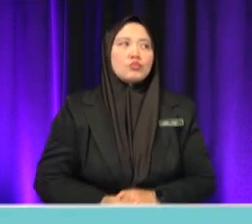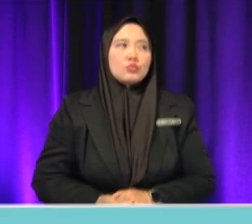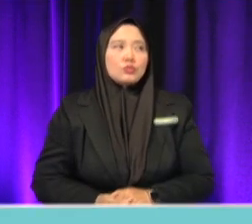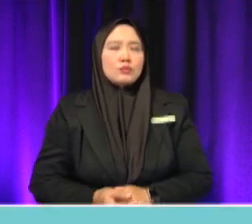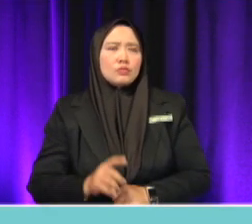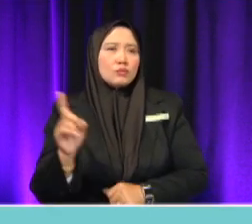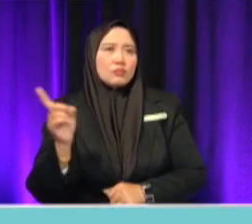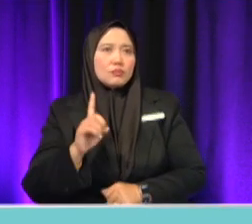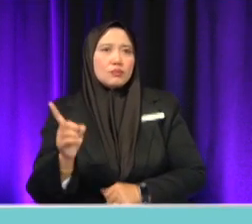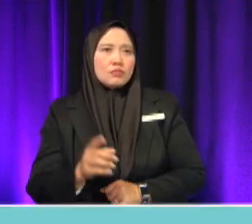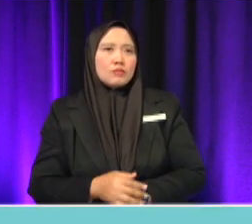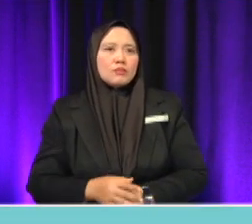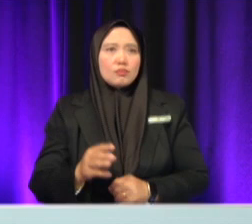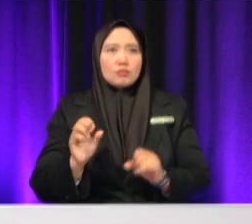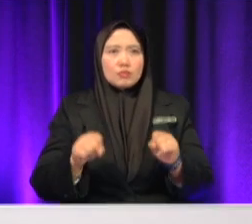article do you think can find this?